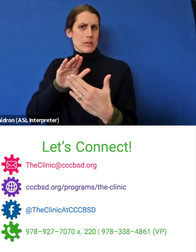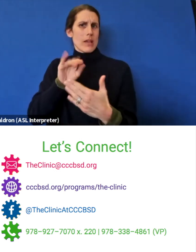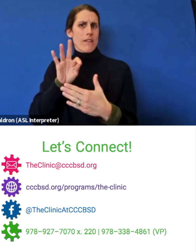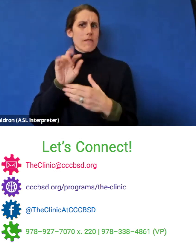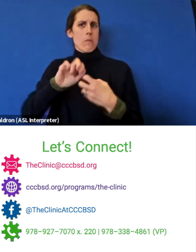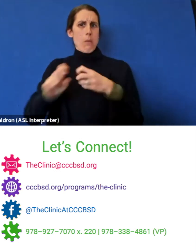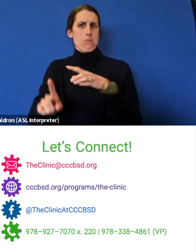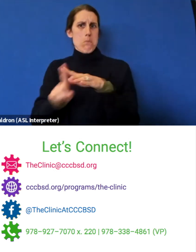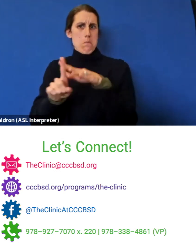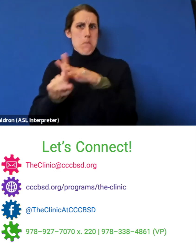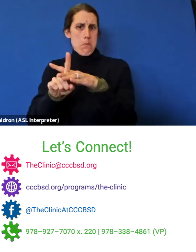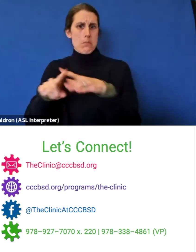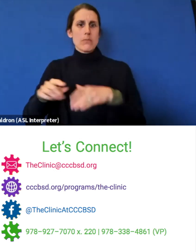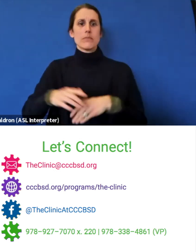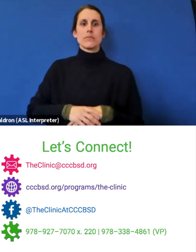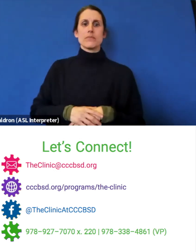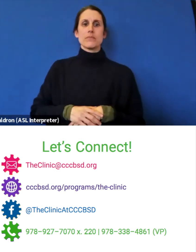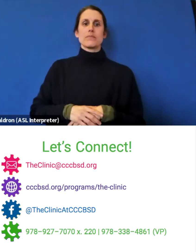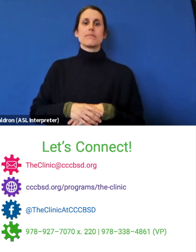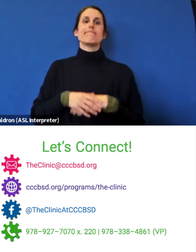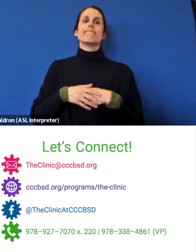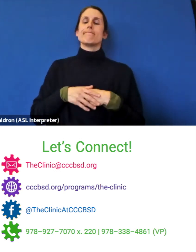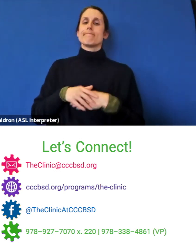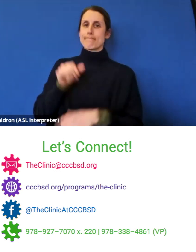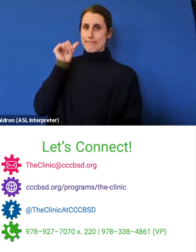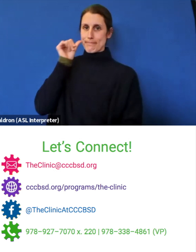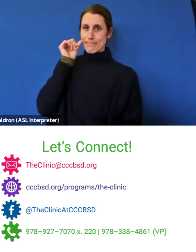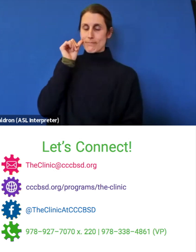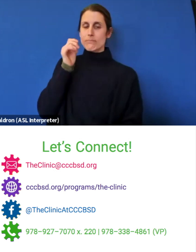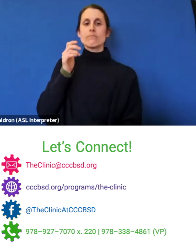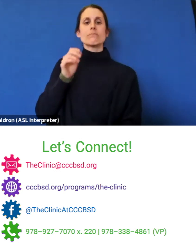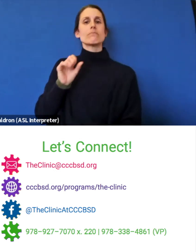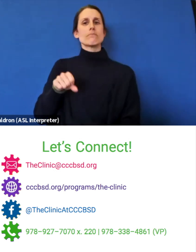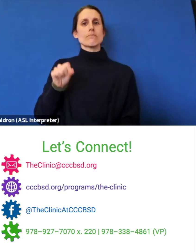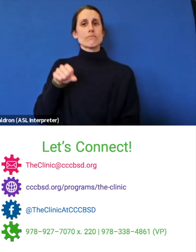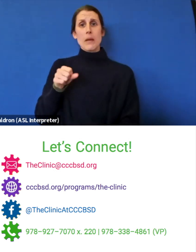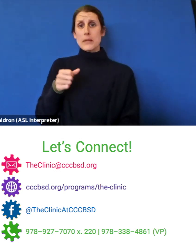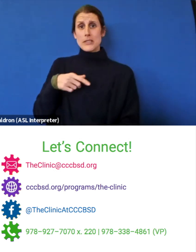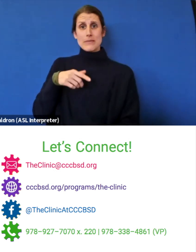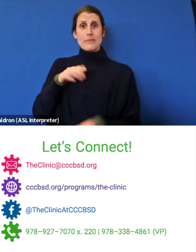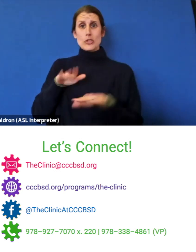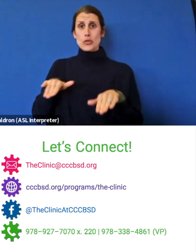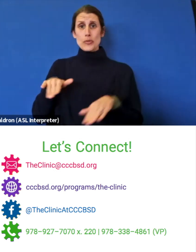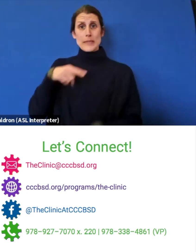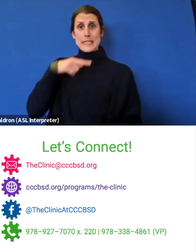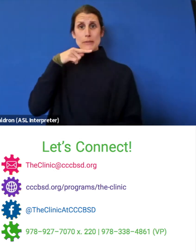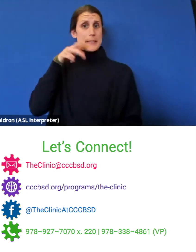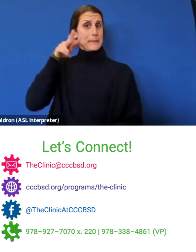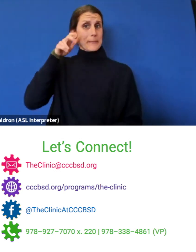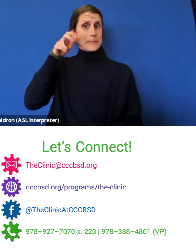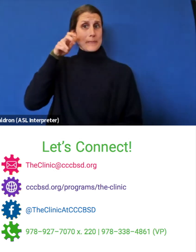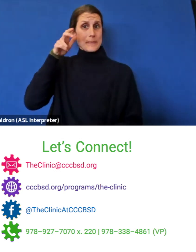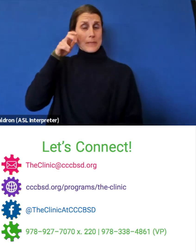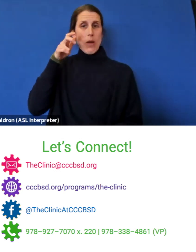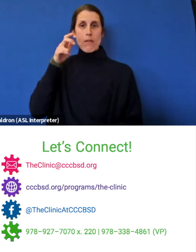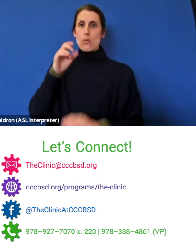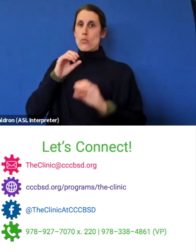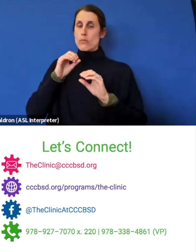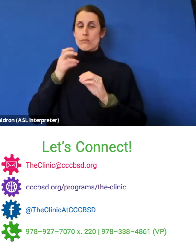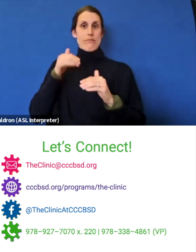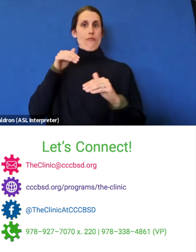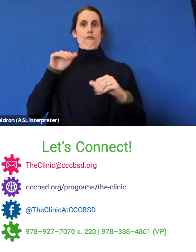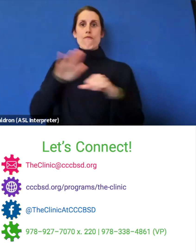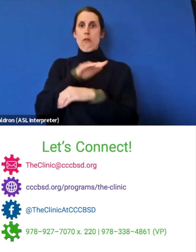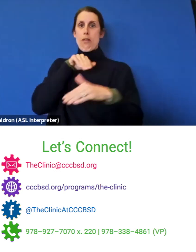Certainly, there are children who are hearing and who have no difficulties accessing language, who have pragmatic difficulties.